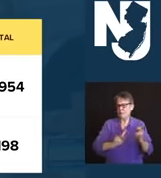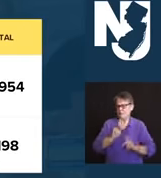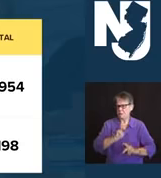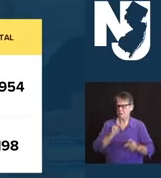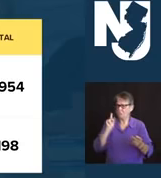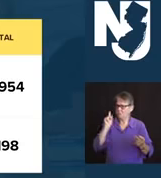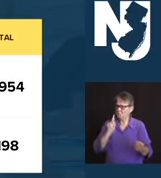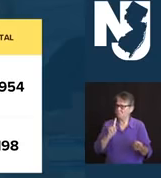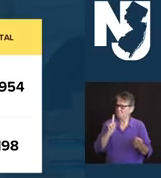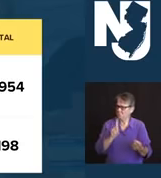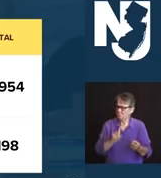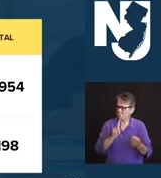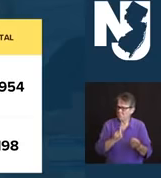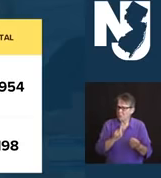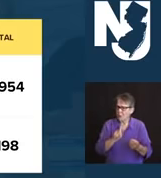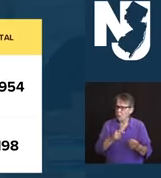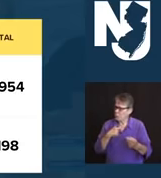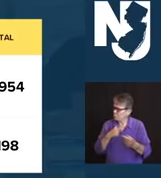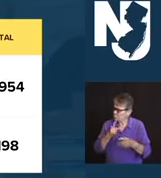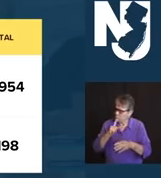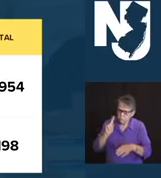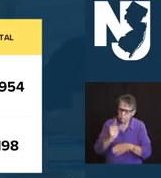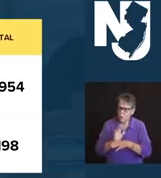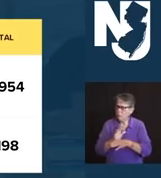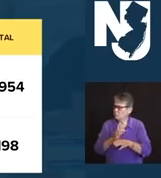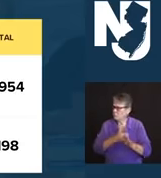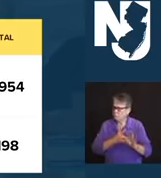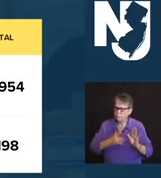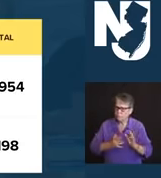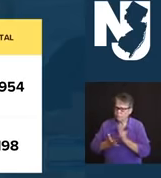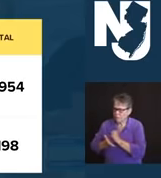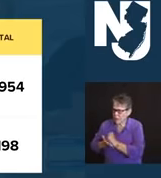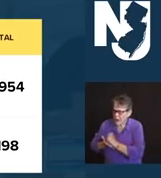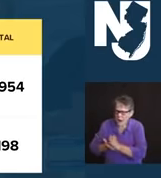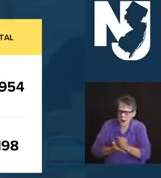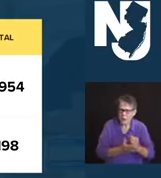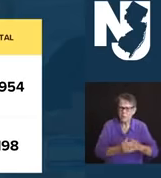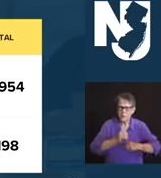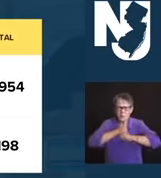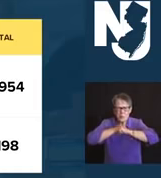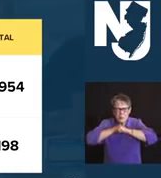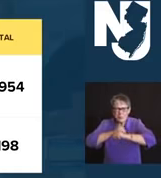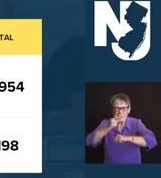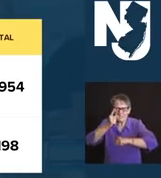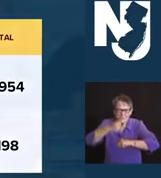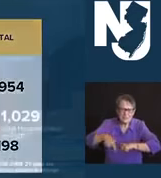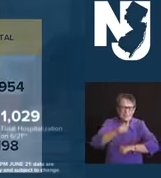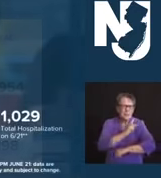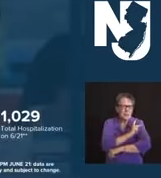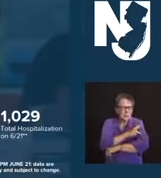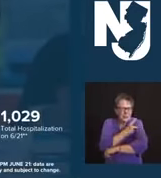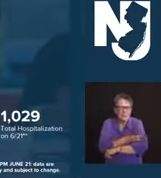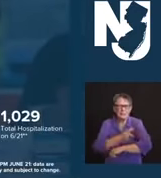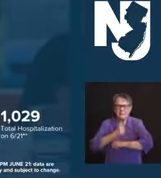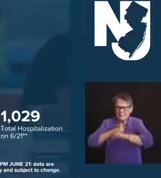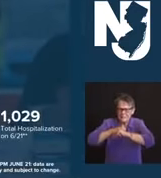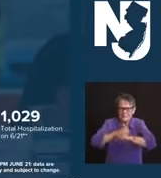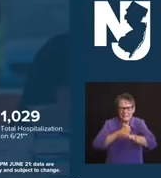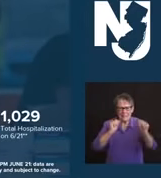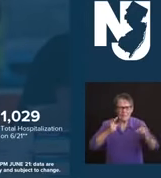staff member, and will continue our efforts to protect them and save every life we can. At our hospitals, the total number of New